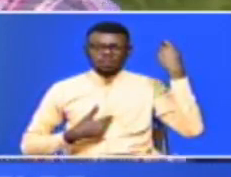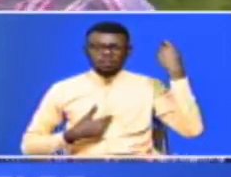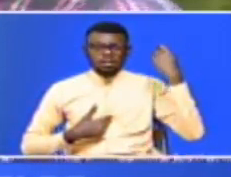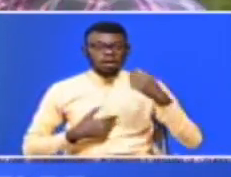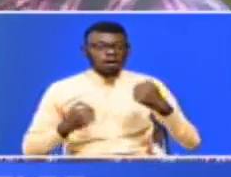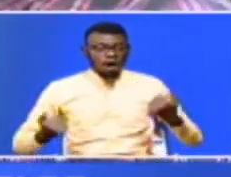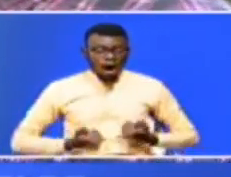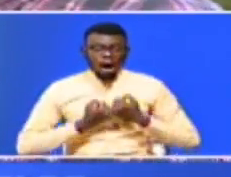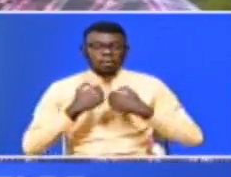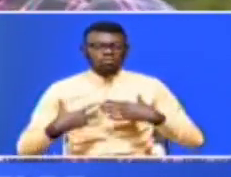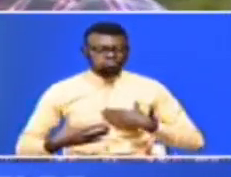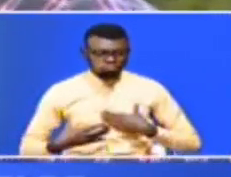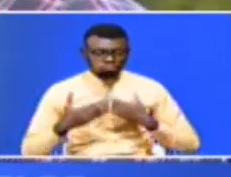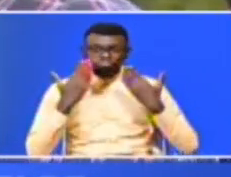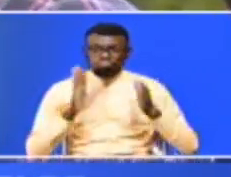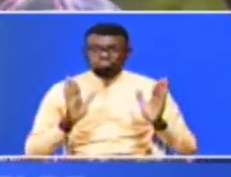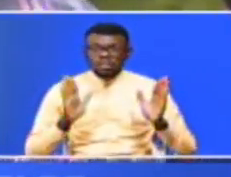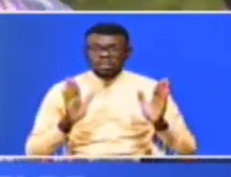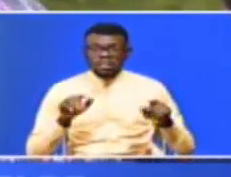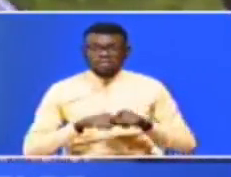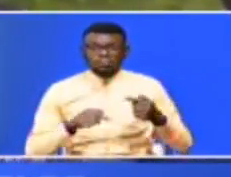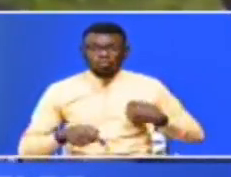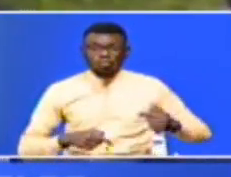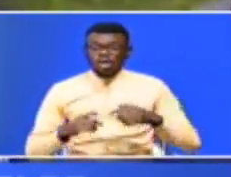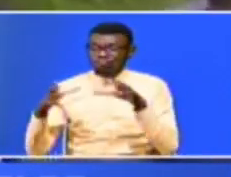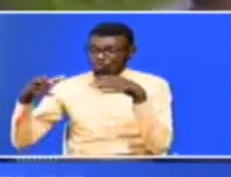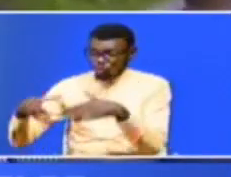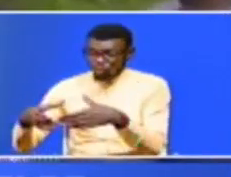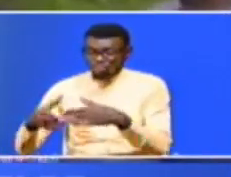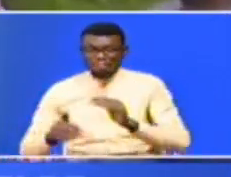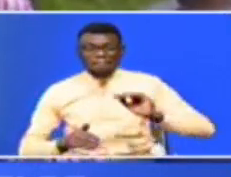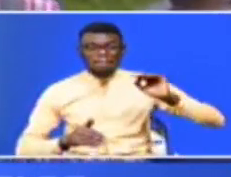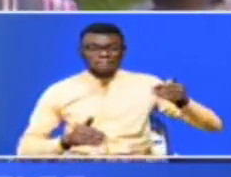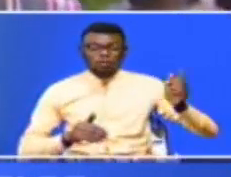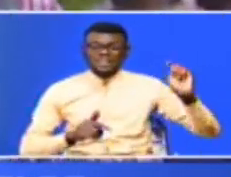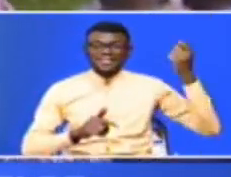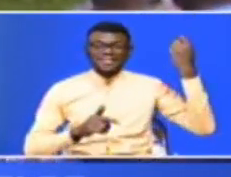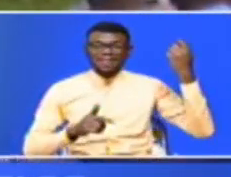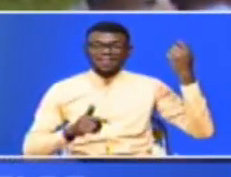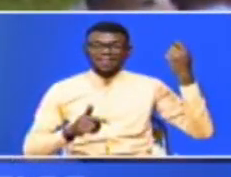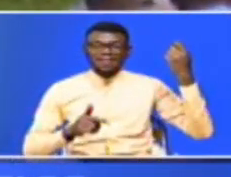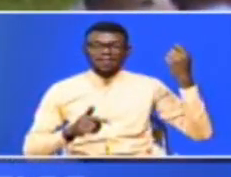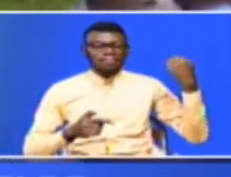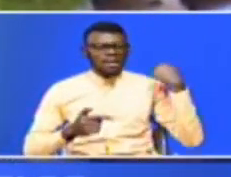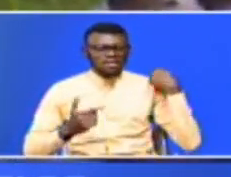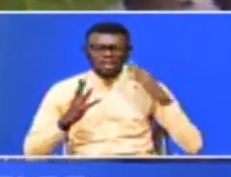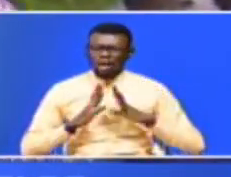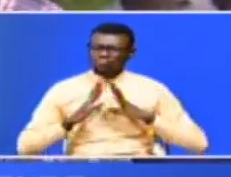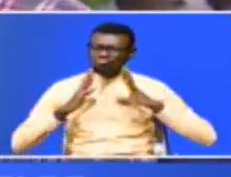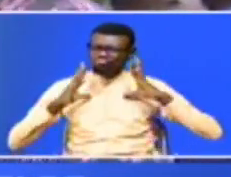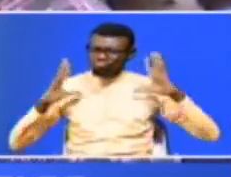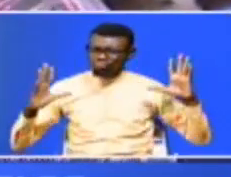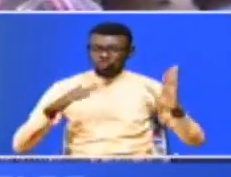Na akistaafu, sisi watu ya mlima Kenya, we are the largest population in